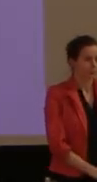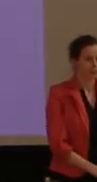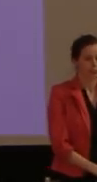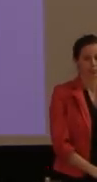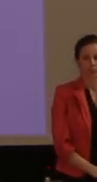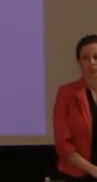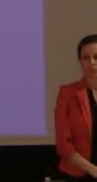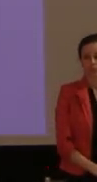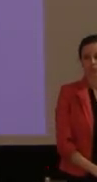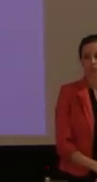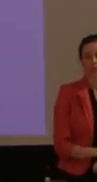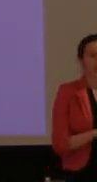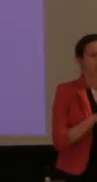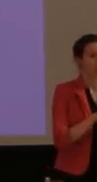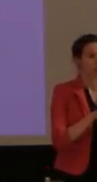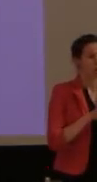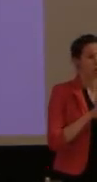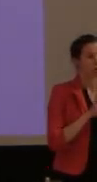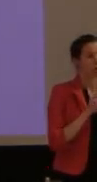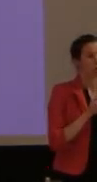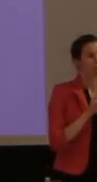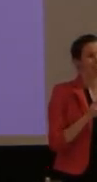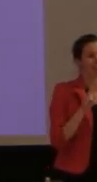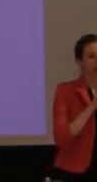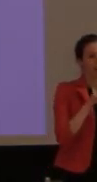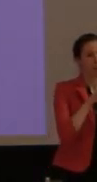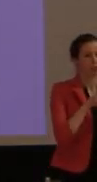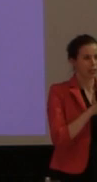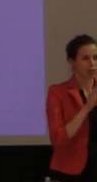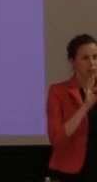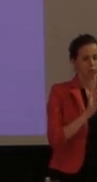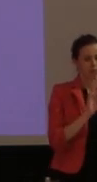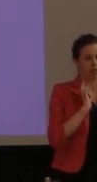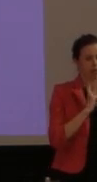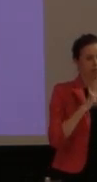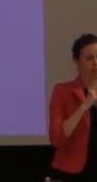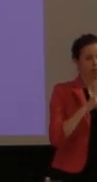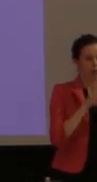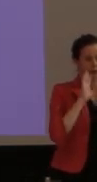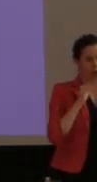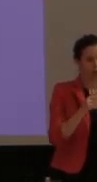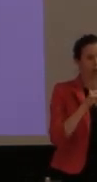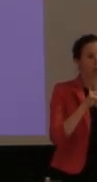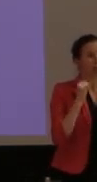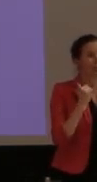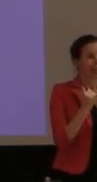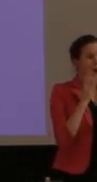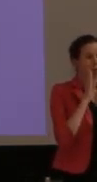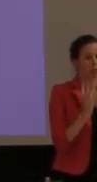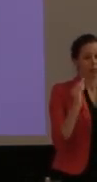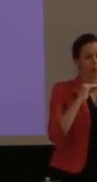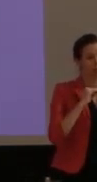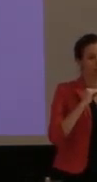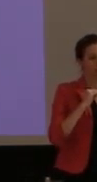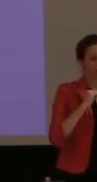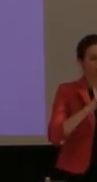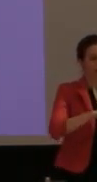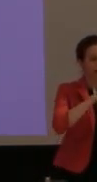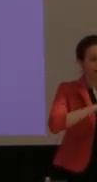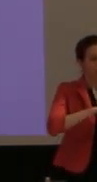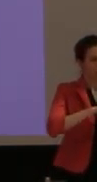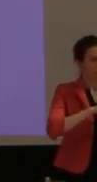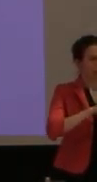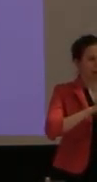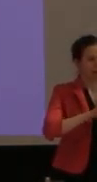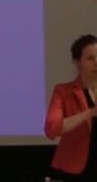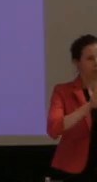So those were the values and principles upon which the program is based. I'd like to turn now to sort of more concrete operational building blocks